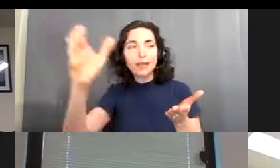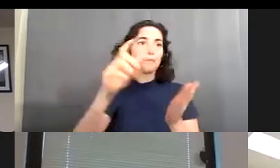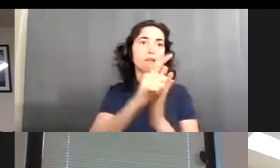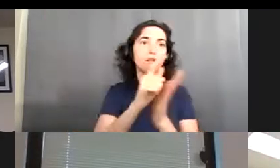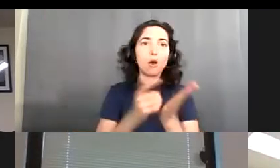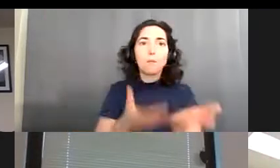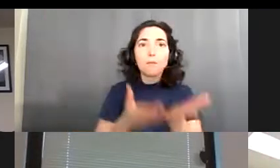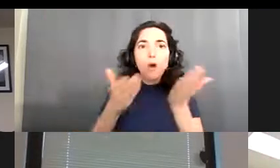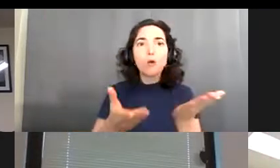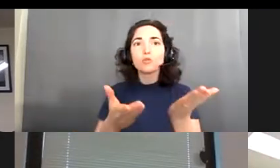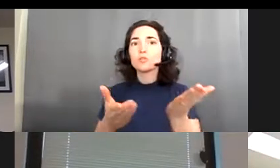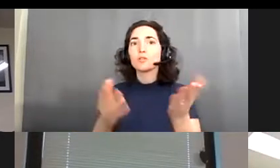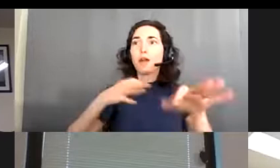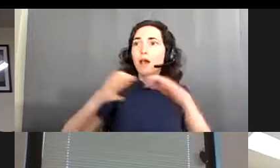proposed